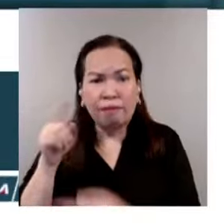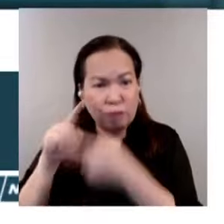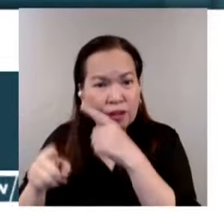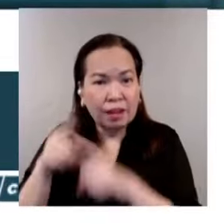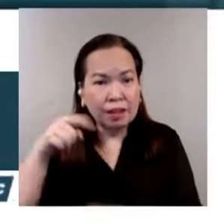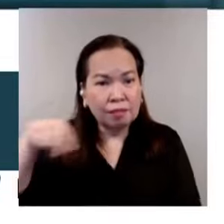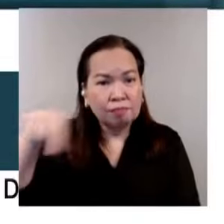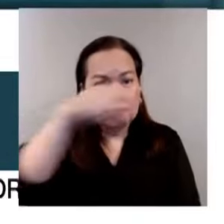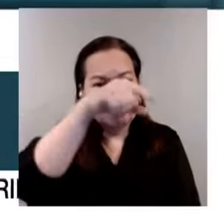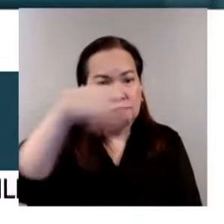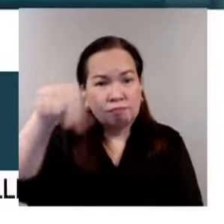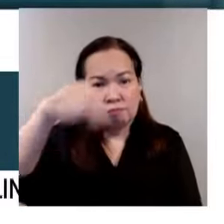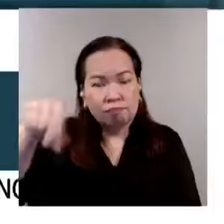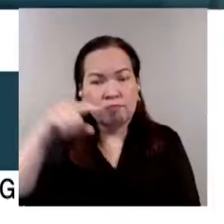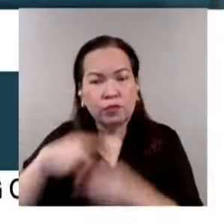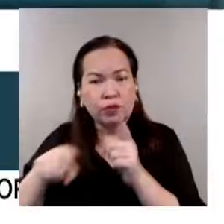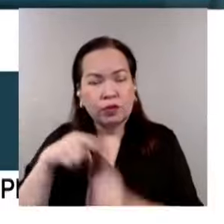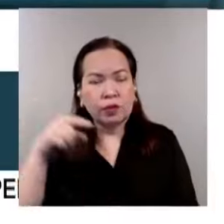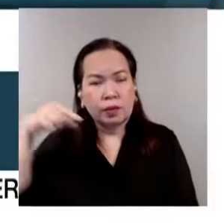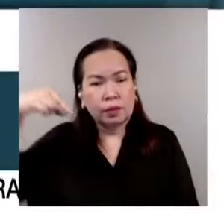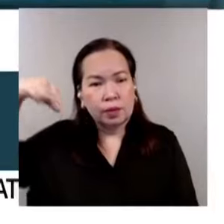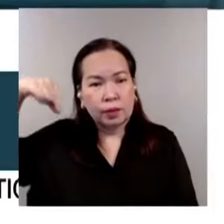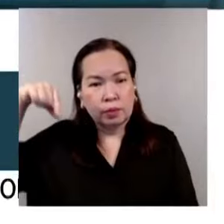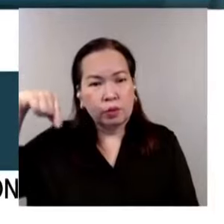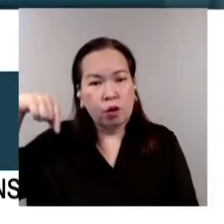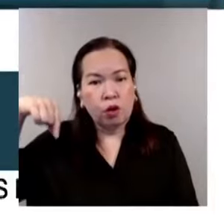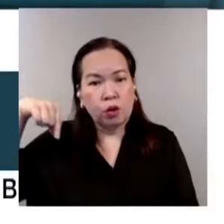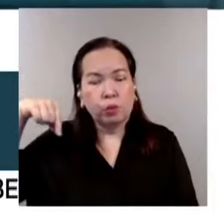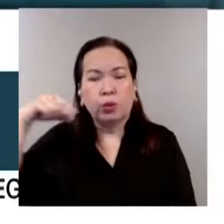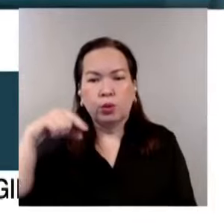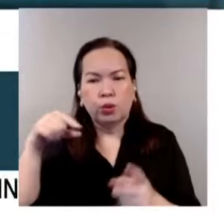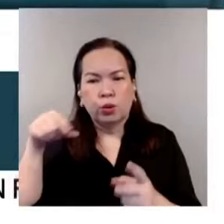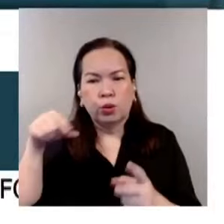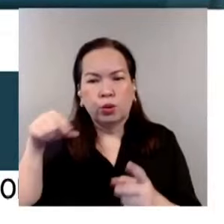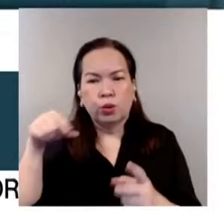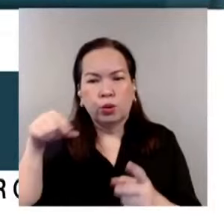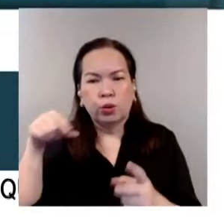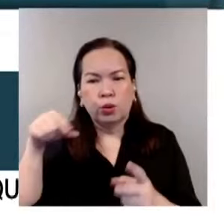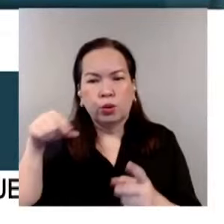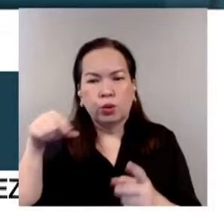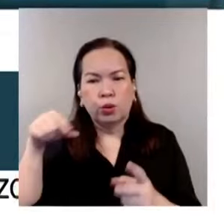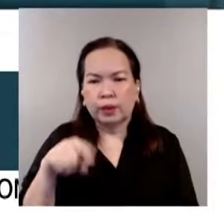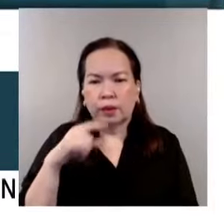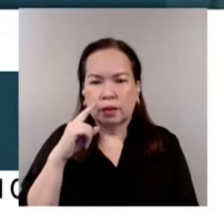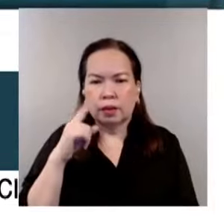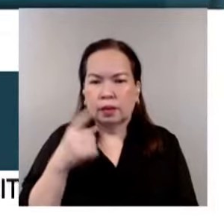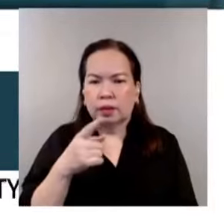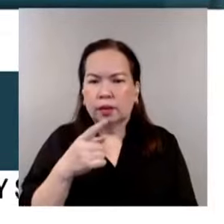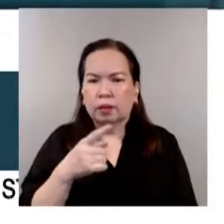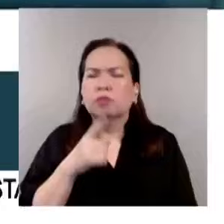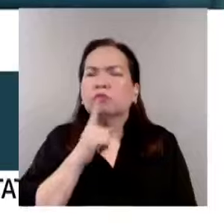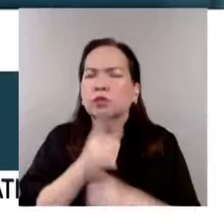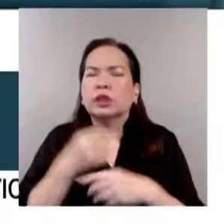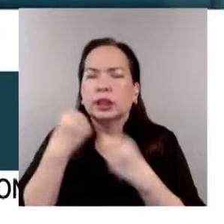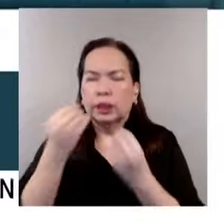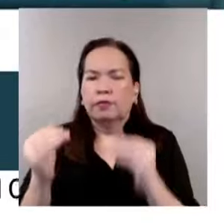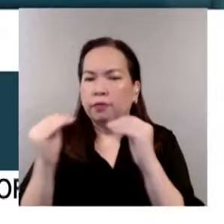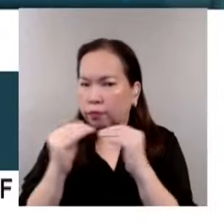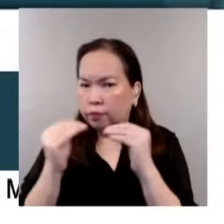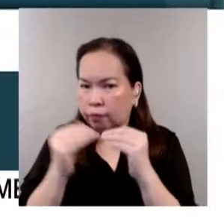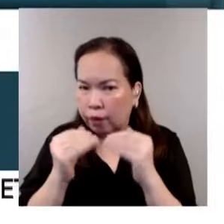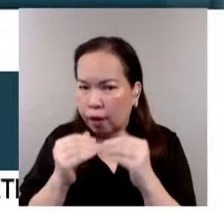I think he will have a lot of, not to say allies, but friends who will make sure that he will be treated fairly in the Senate. I, for